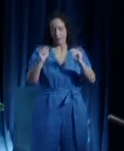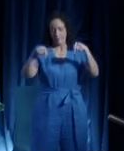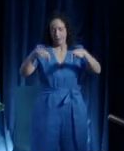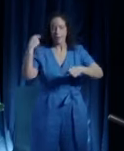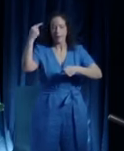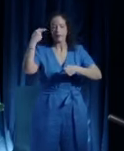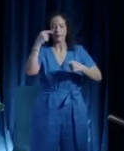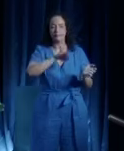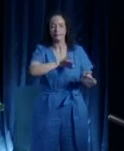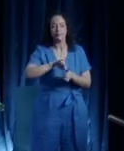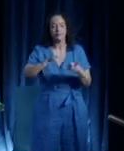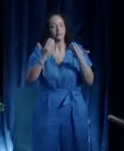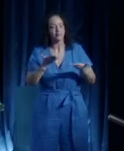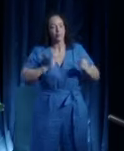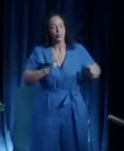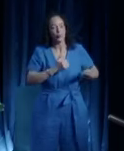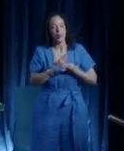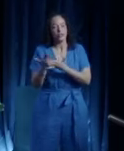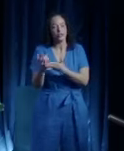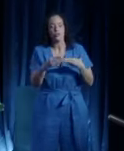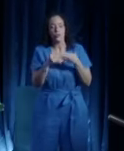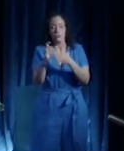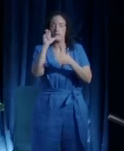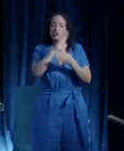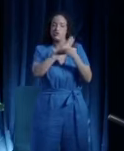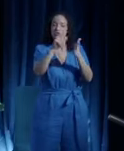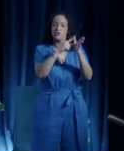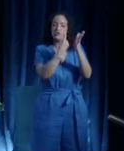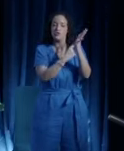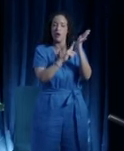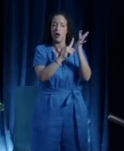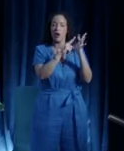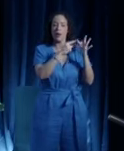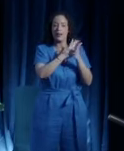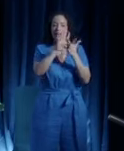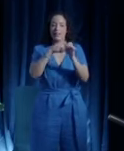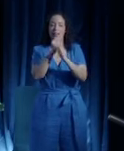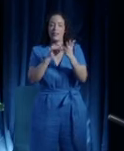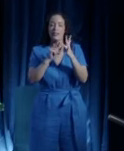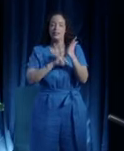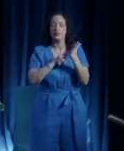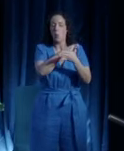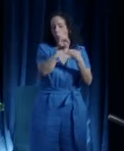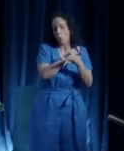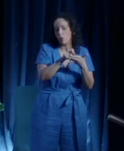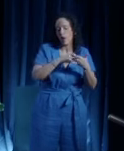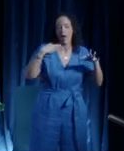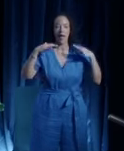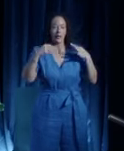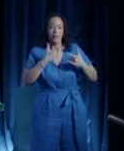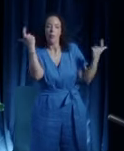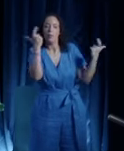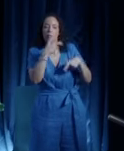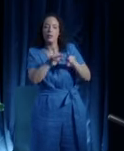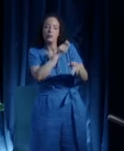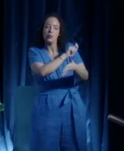to introduce you to our host, Charlie Higson. He is an author, actor, comedian and writer for television